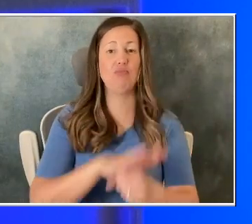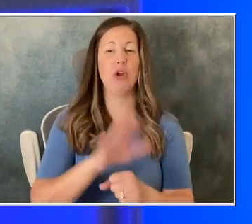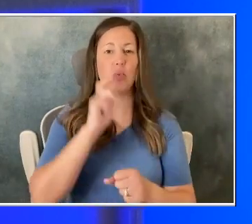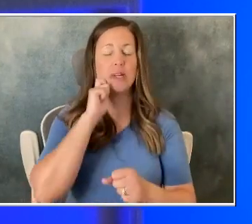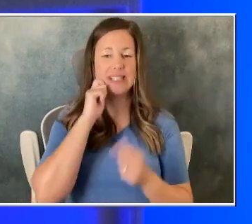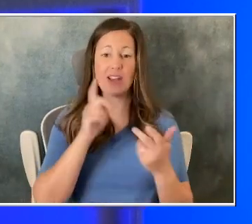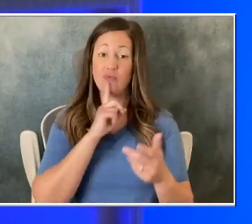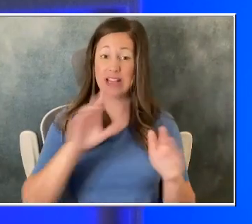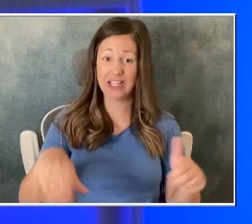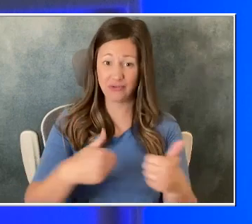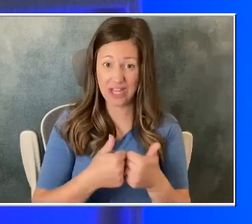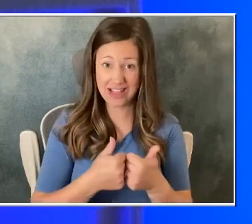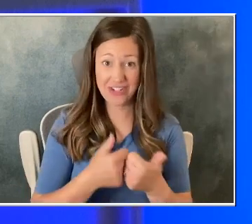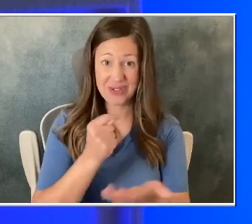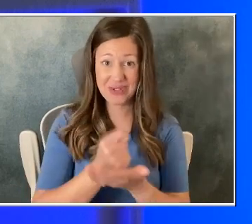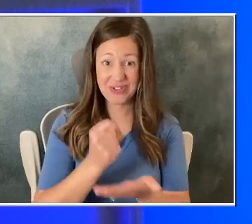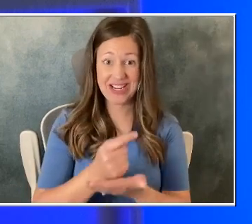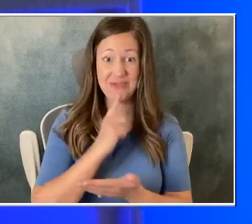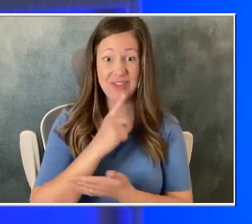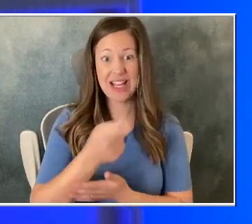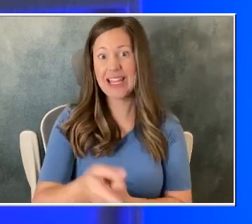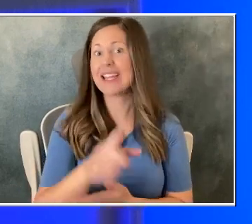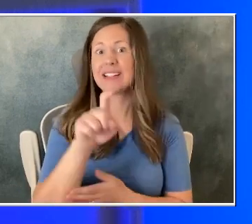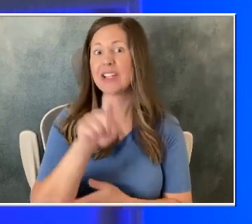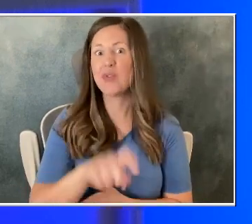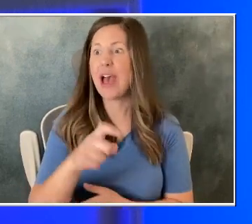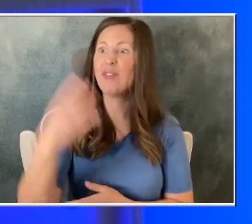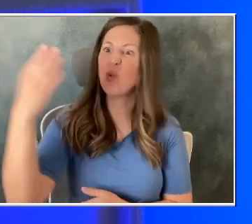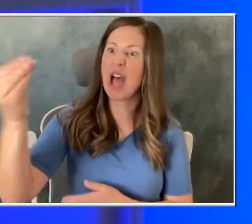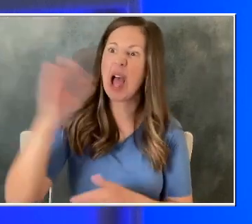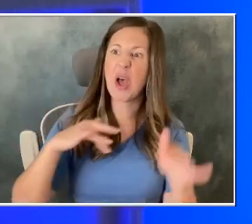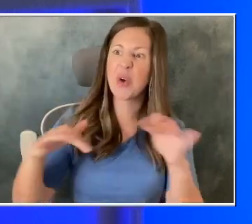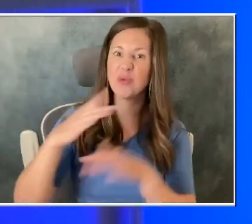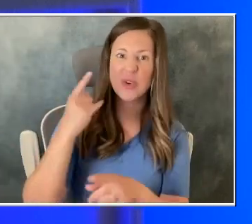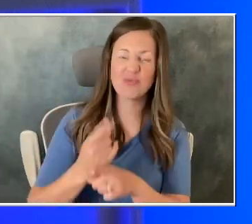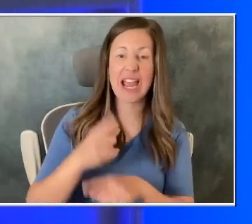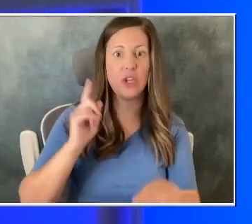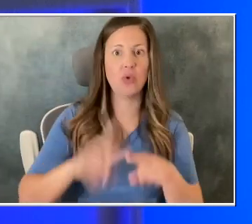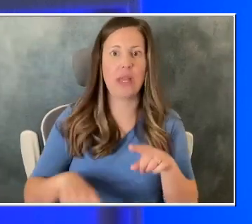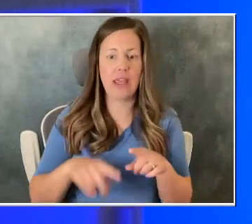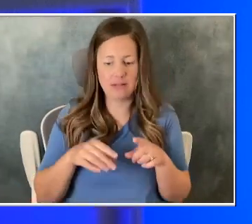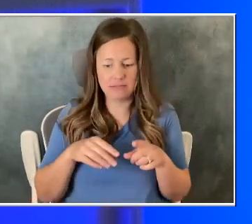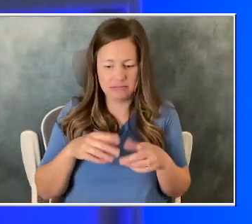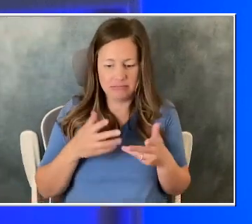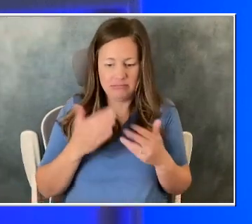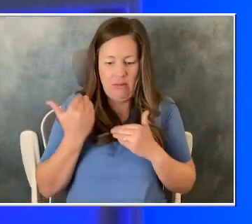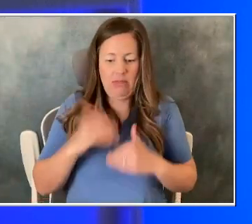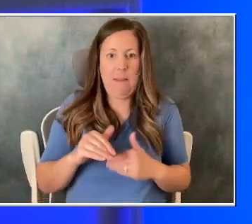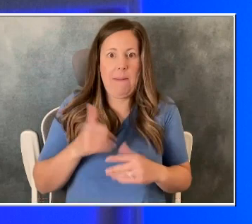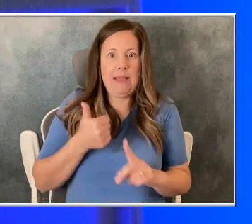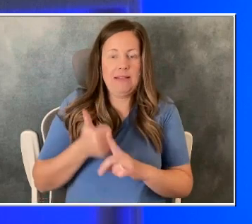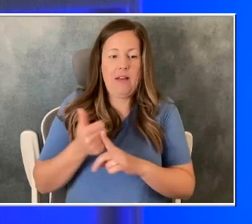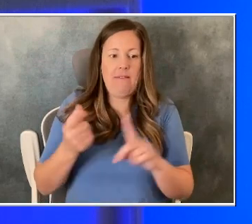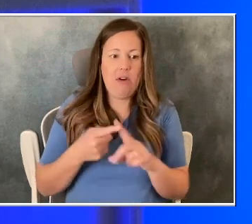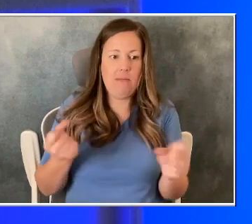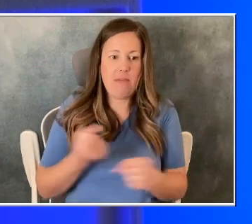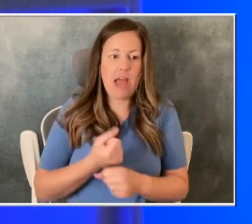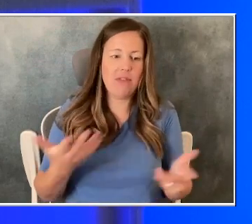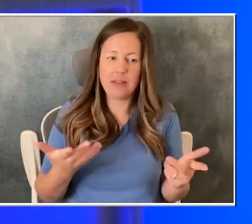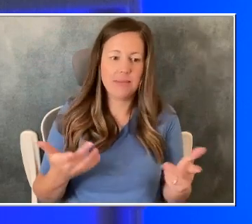put yourself in a bubble and keep yourself away from all objects on this earth. So it just depends. So Zyrtec